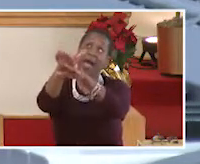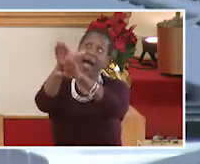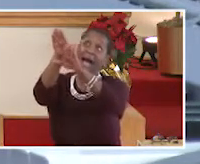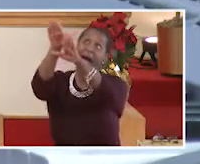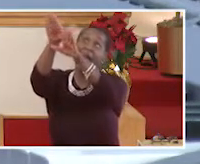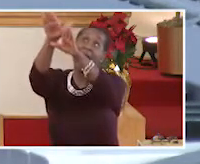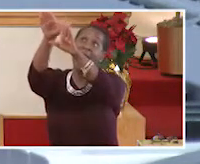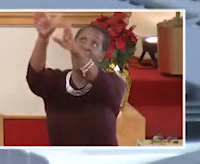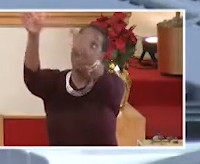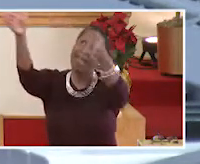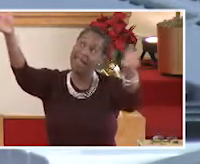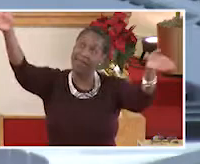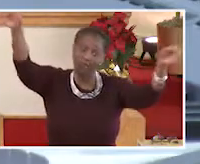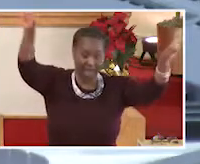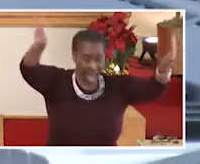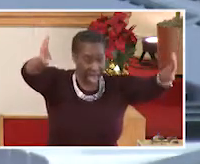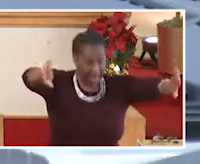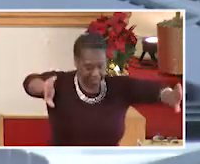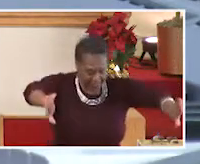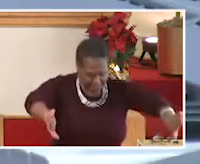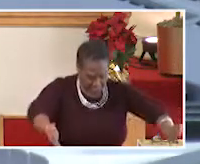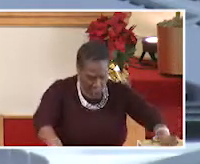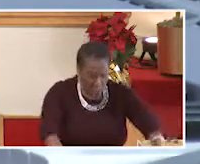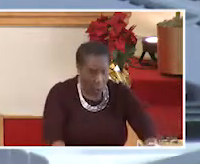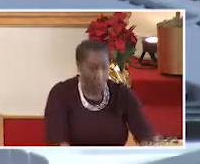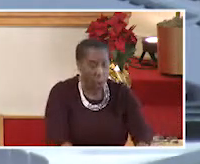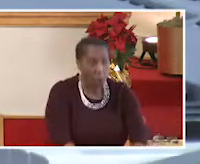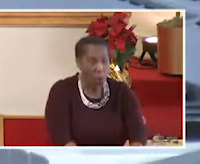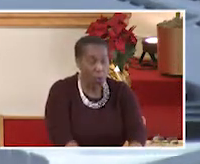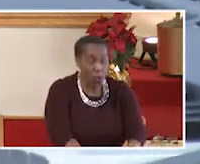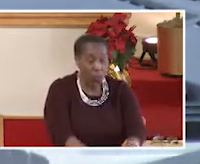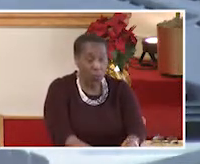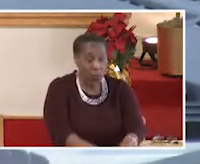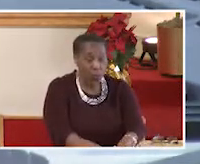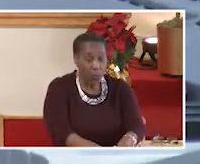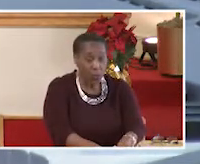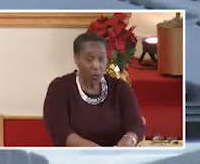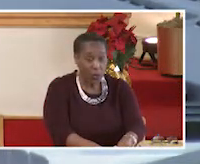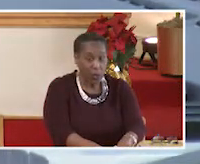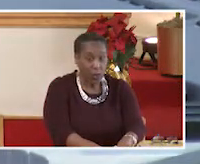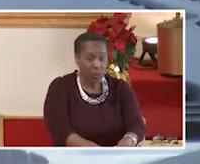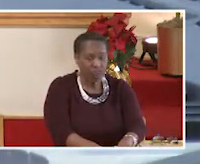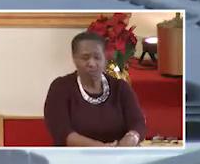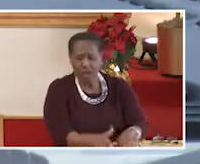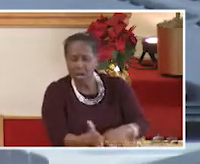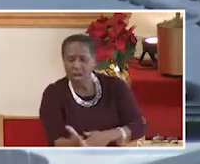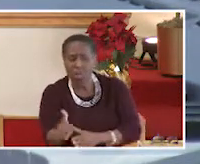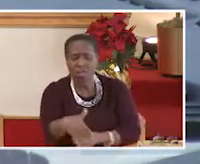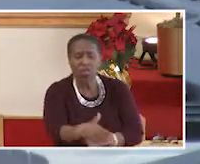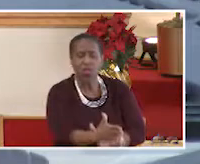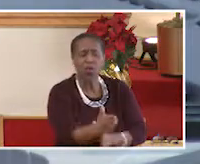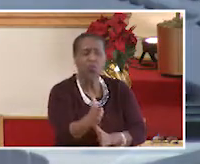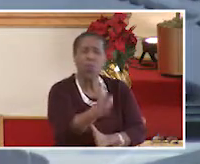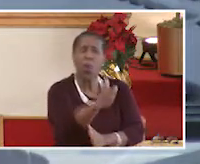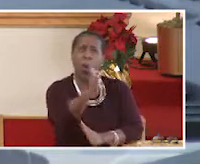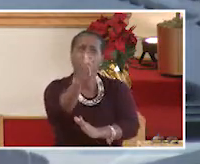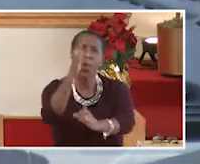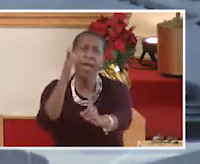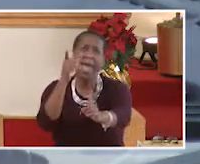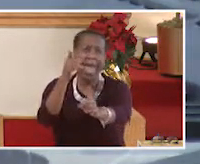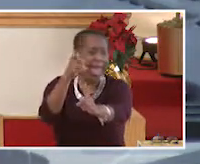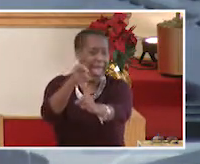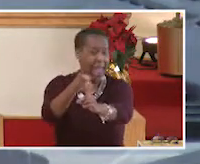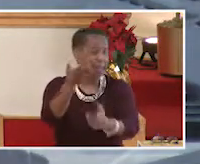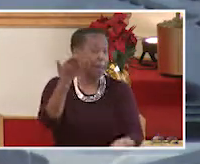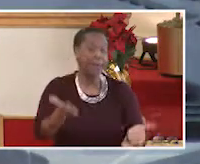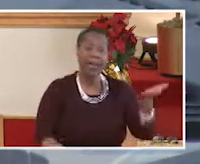high and valleys low. Though the road ahead may